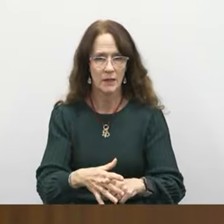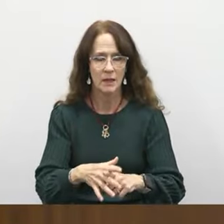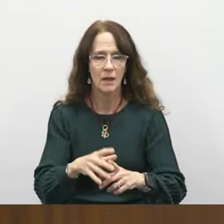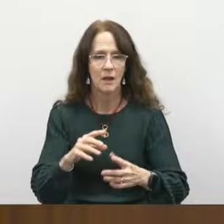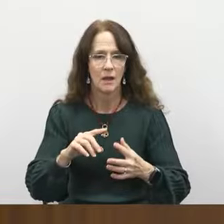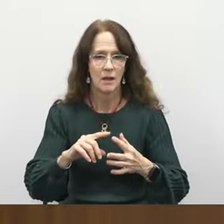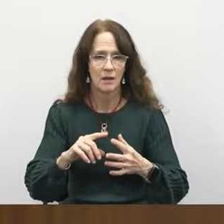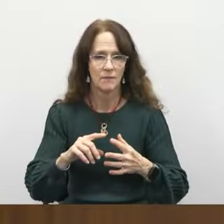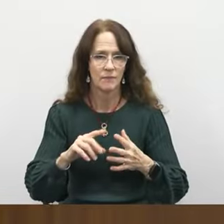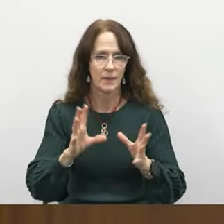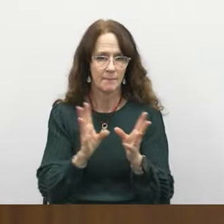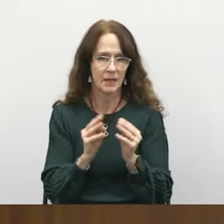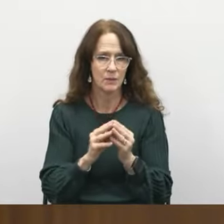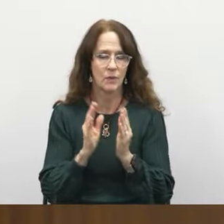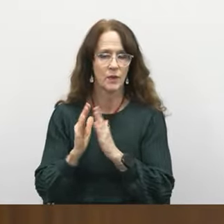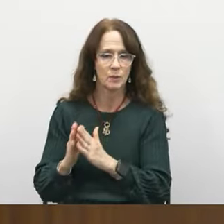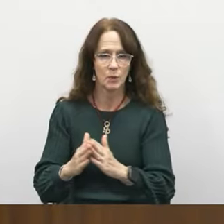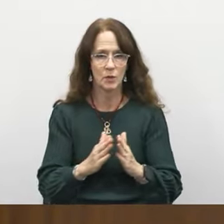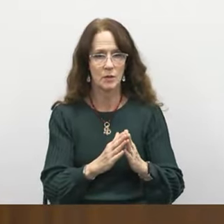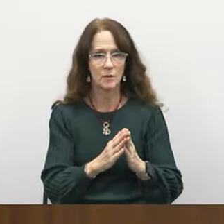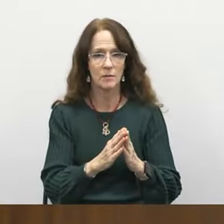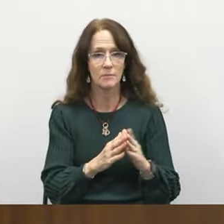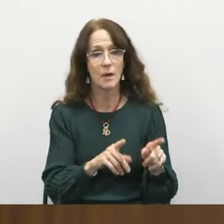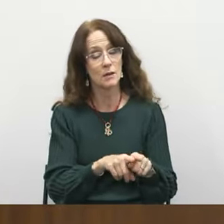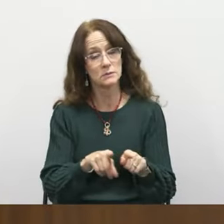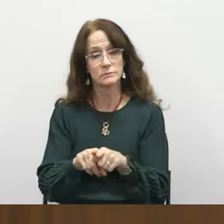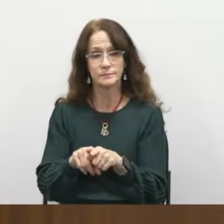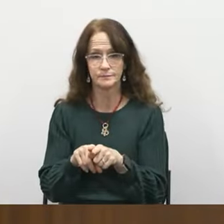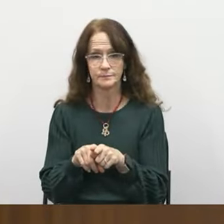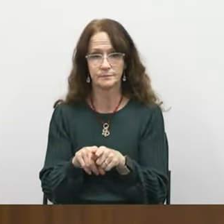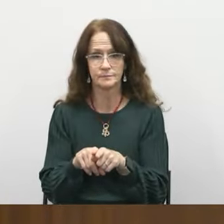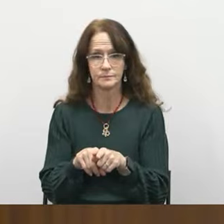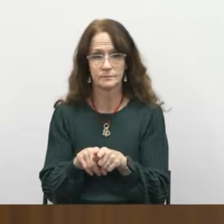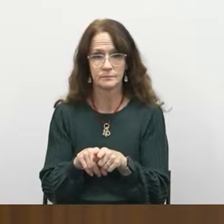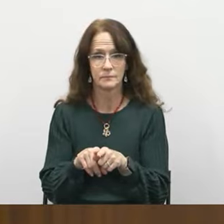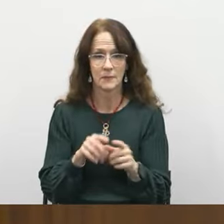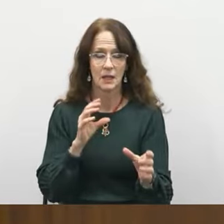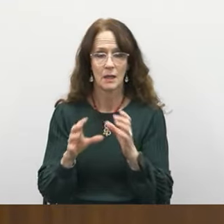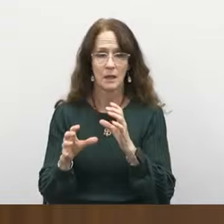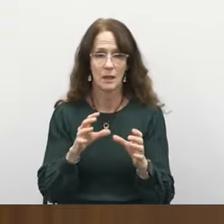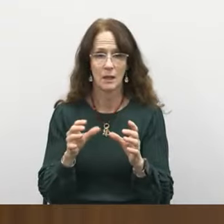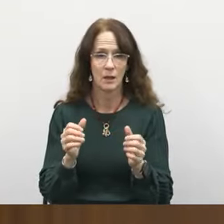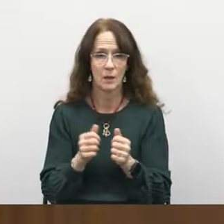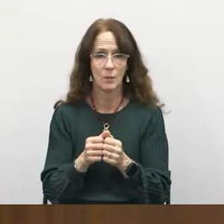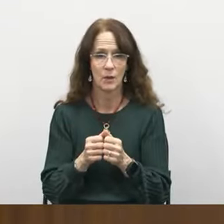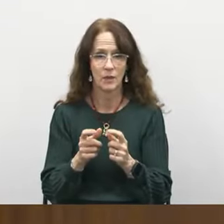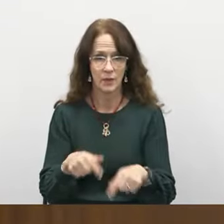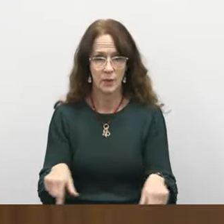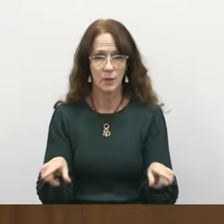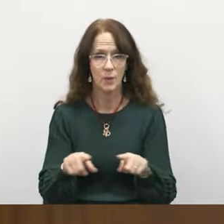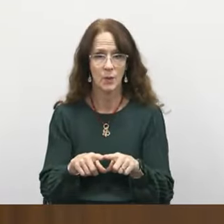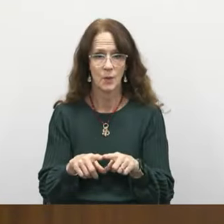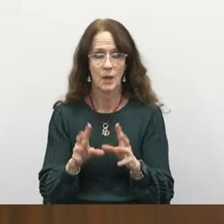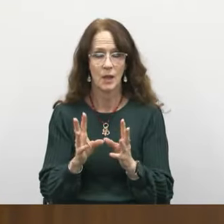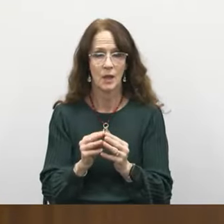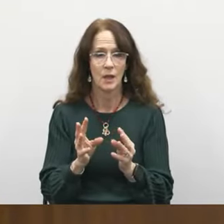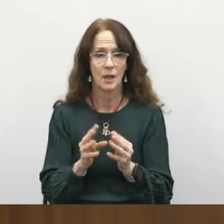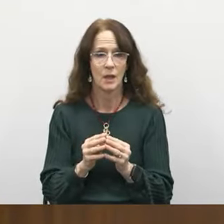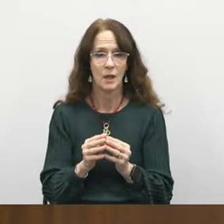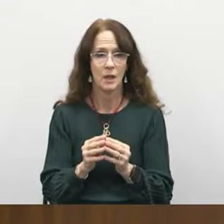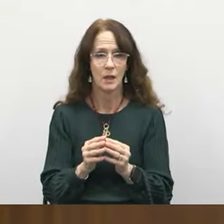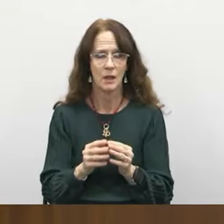meeting with community, but at the same time, in conversation with you all and at that meeting,